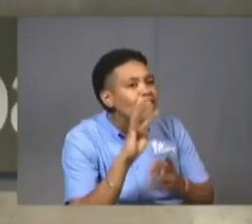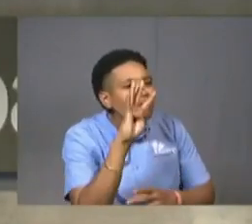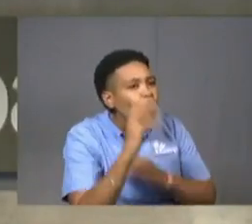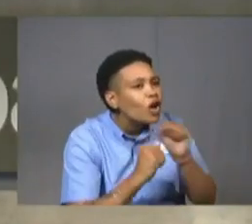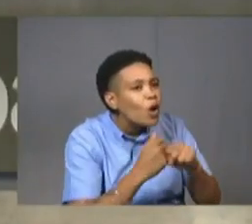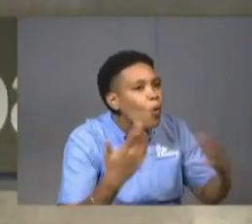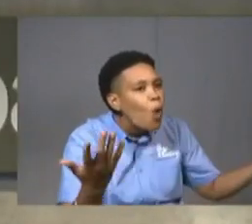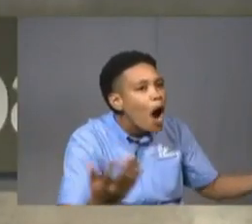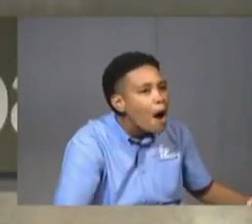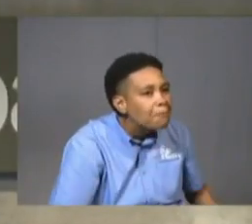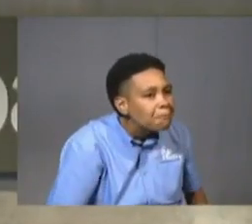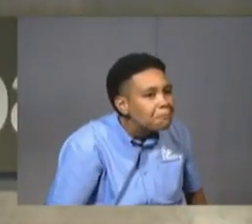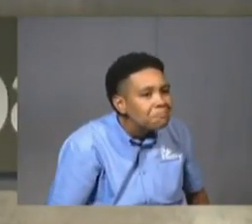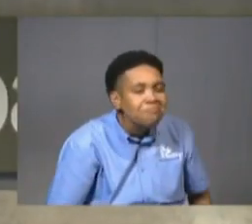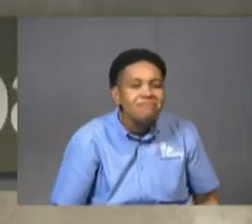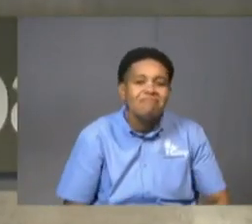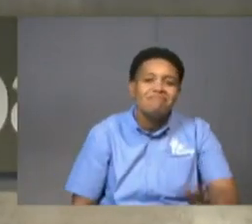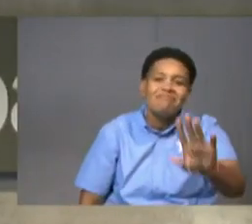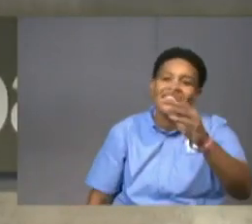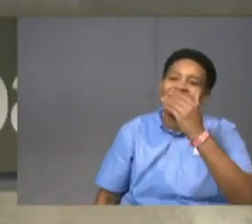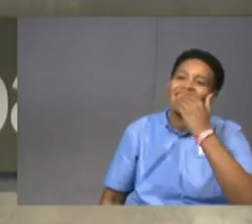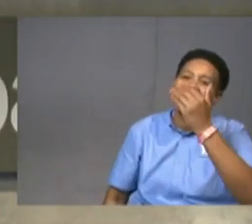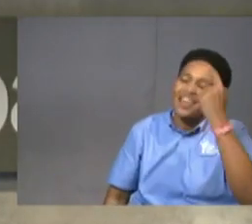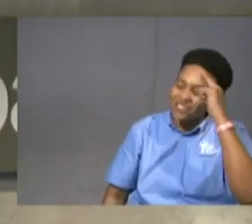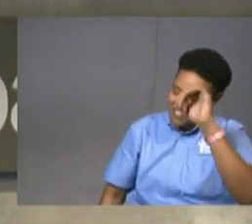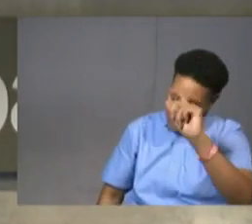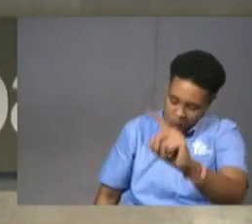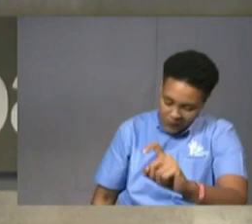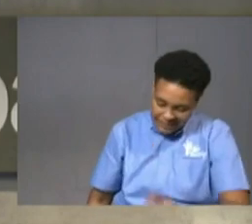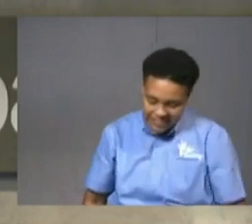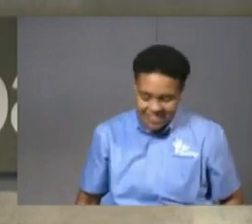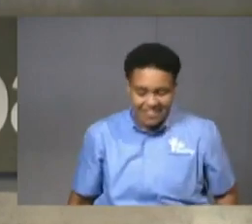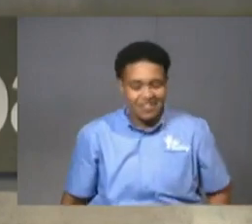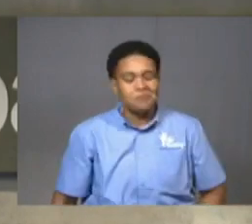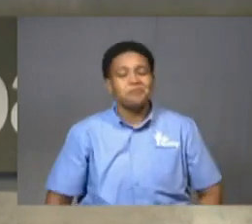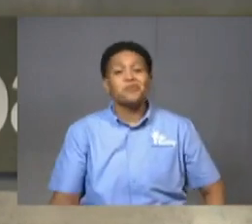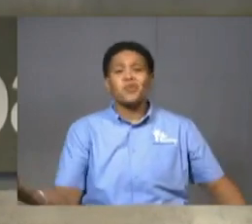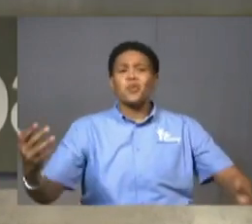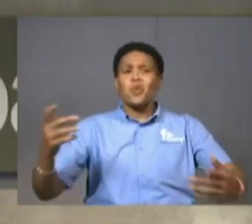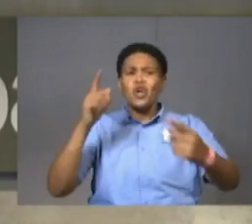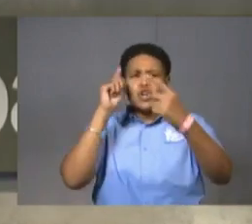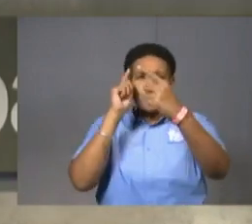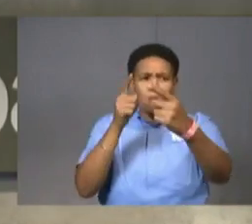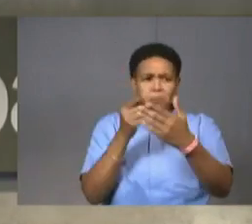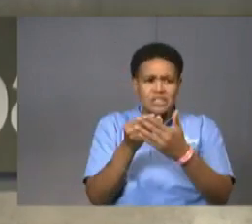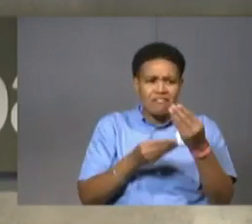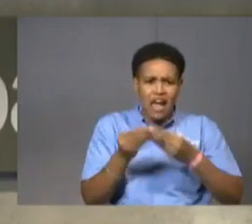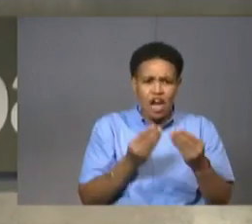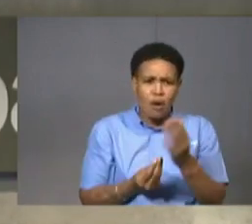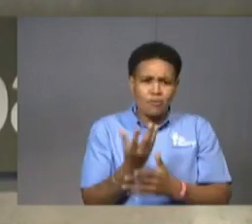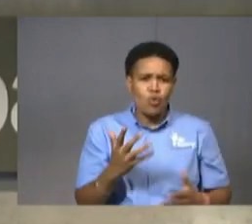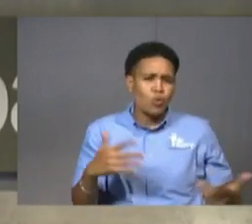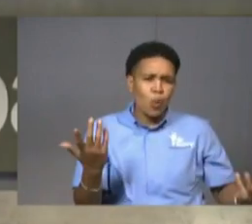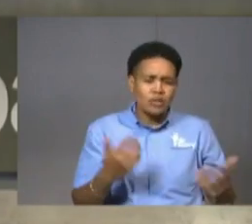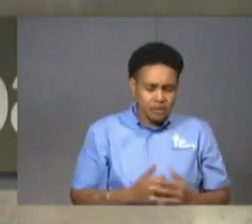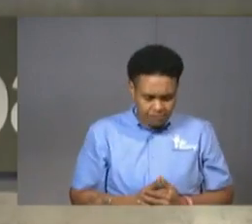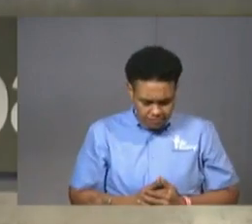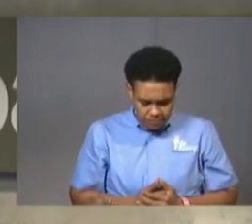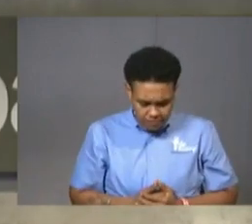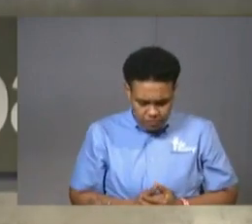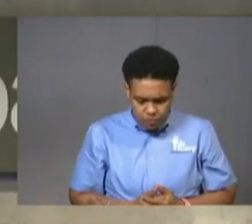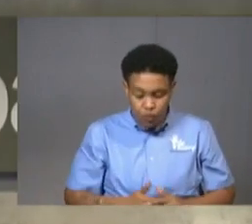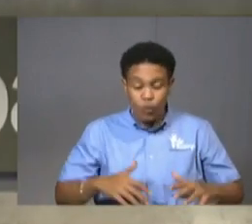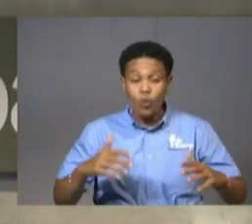Thank you for that question, Kalila. What is the purpose of economic growth? One of the purposes